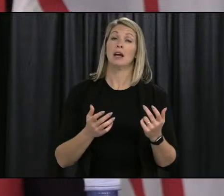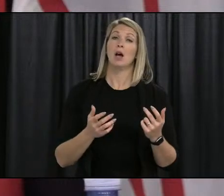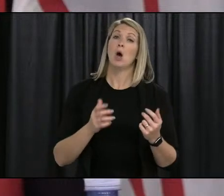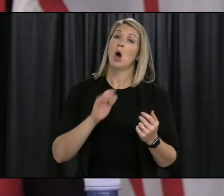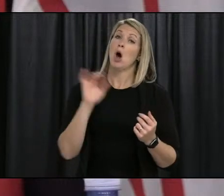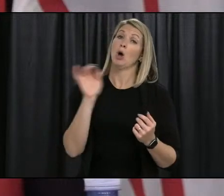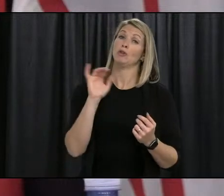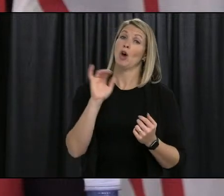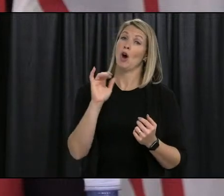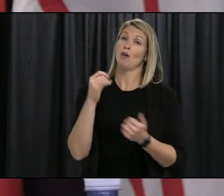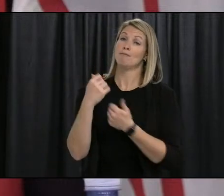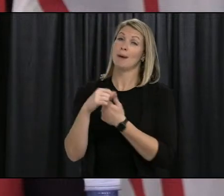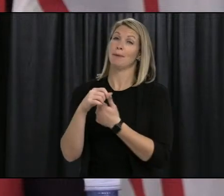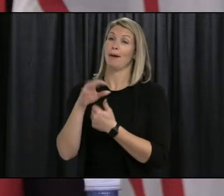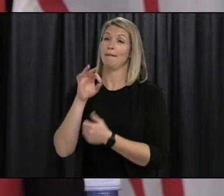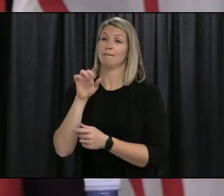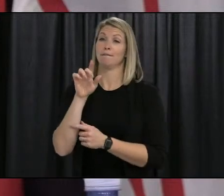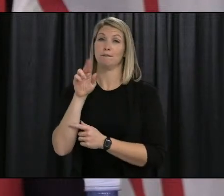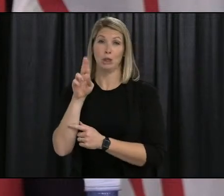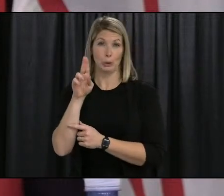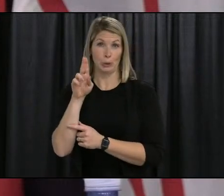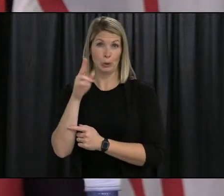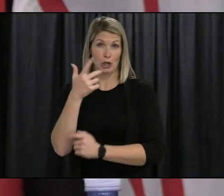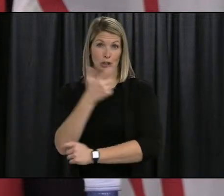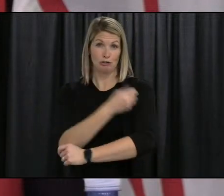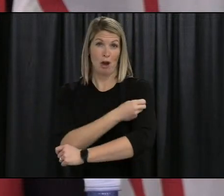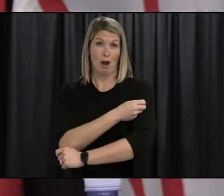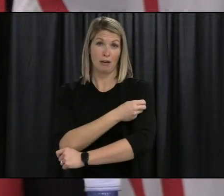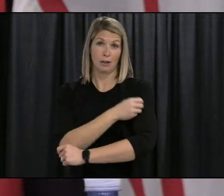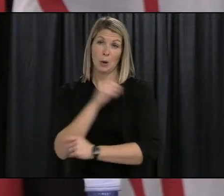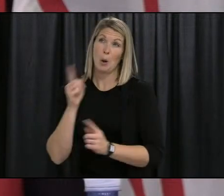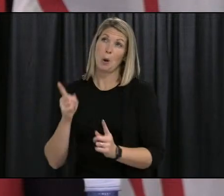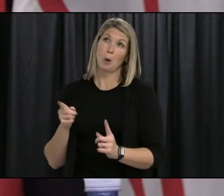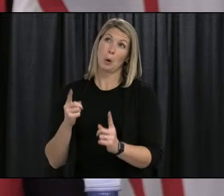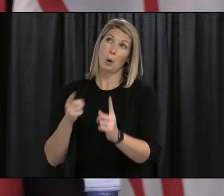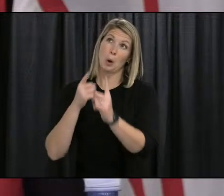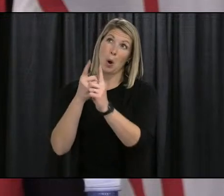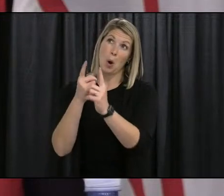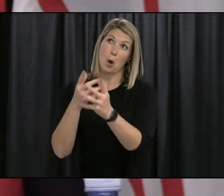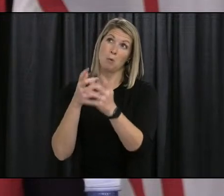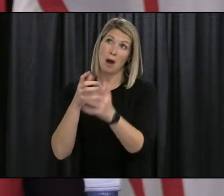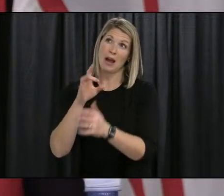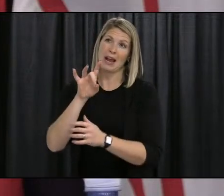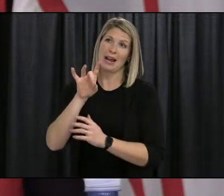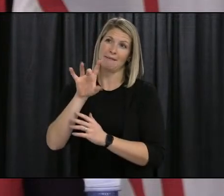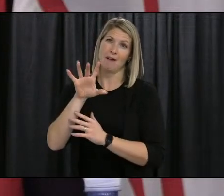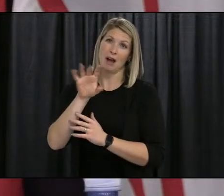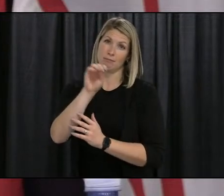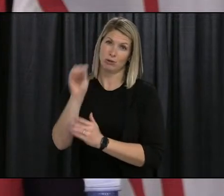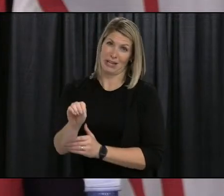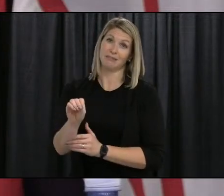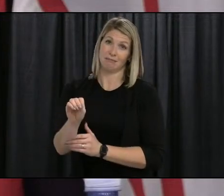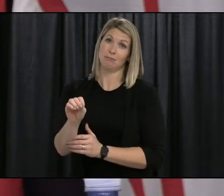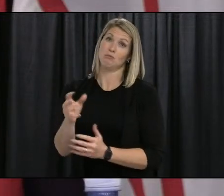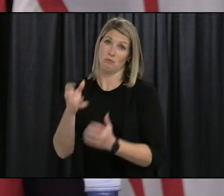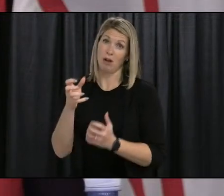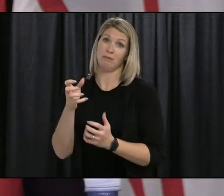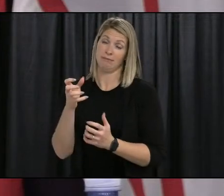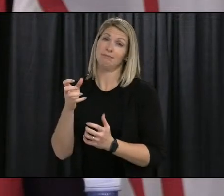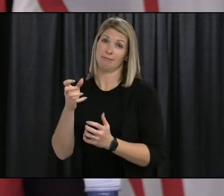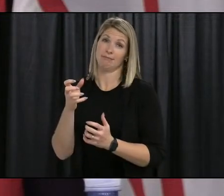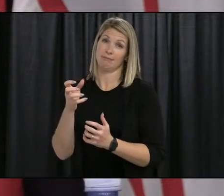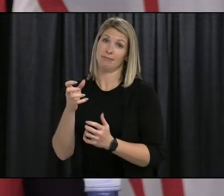our target is 85% vaccination rate. It is ambitious, but it is achievable. We have